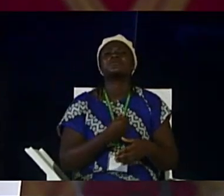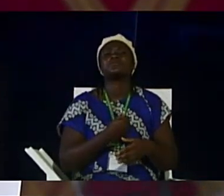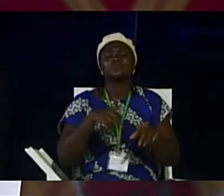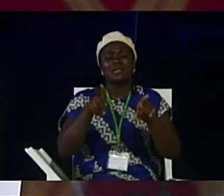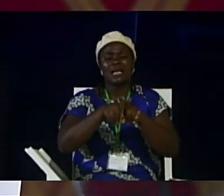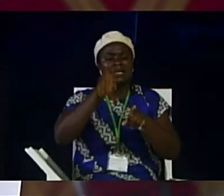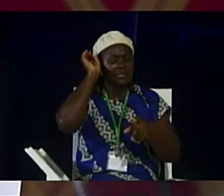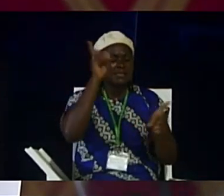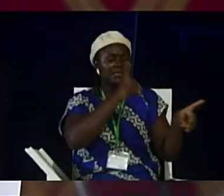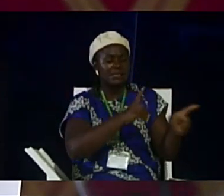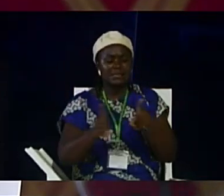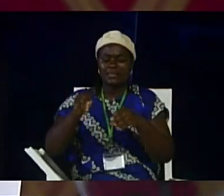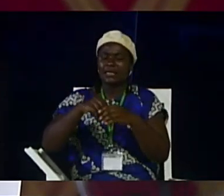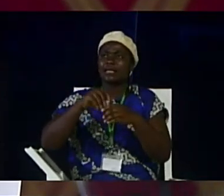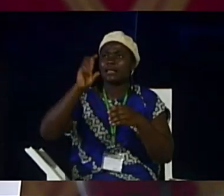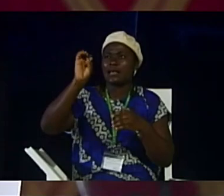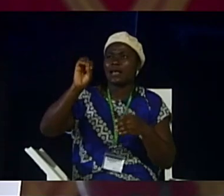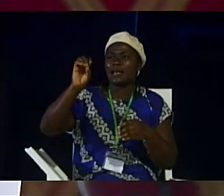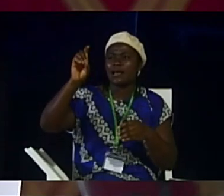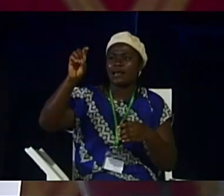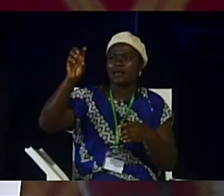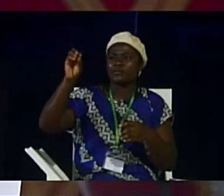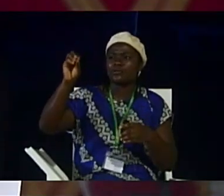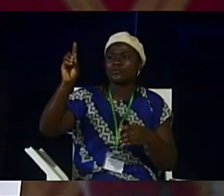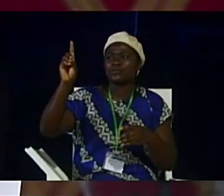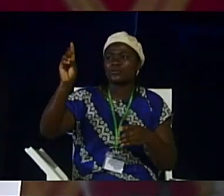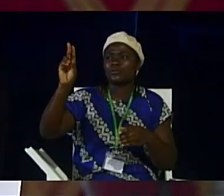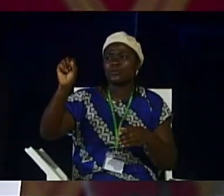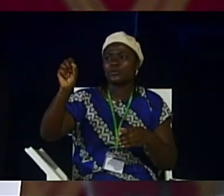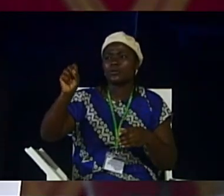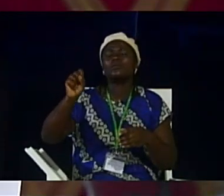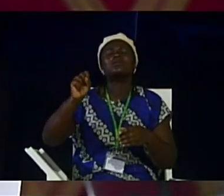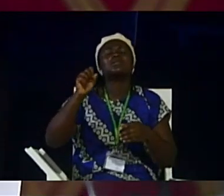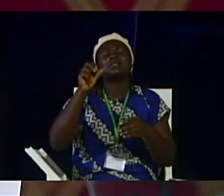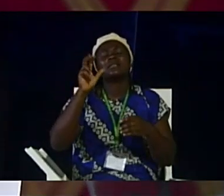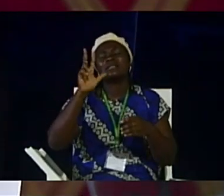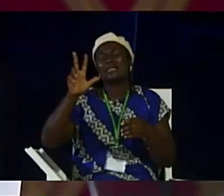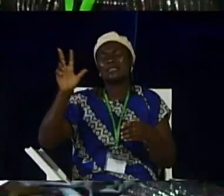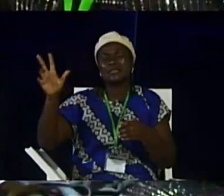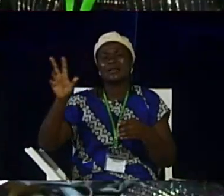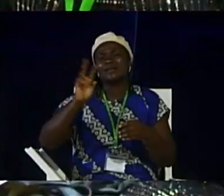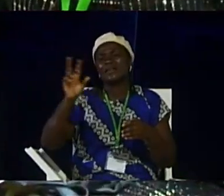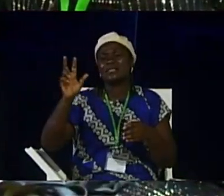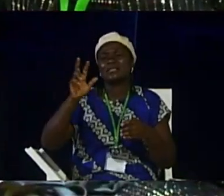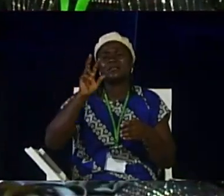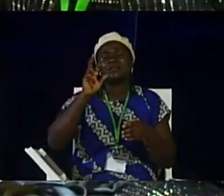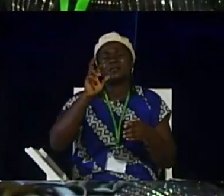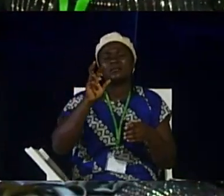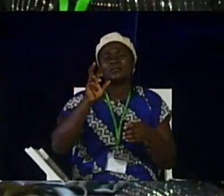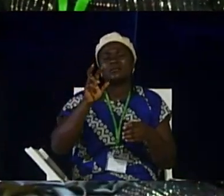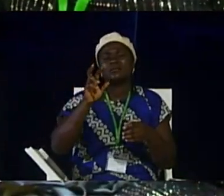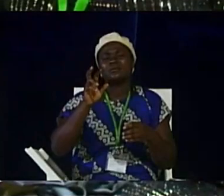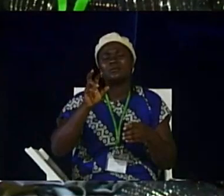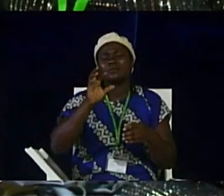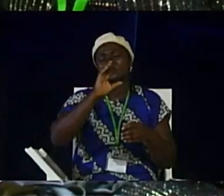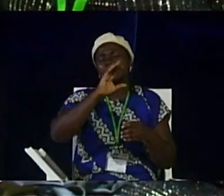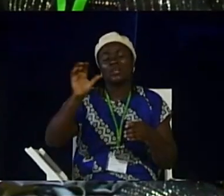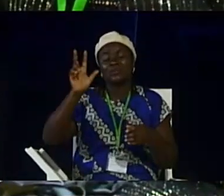did in Exodus chapter number 3. Verses 13 through 15, Exodus chapter